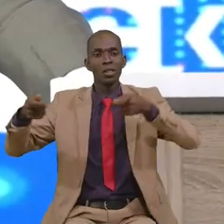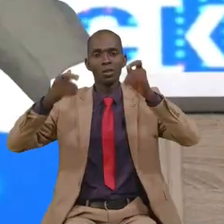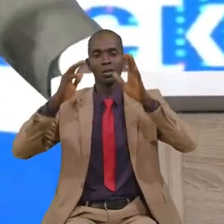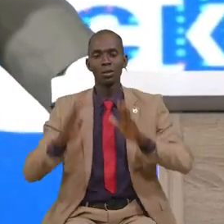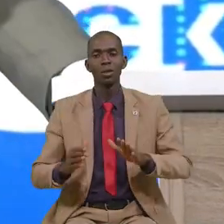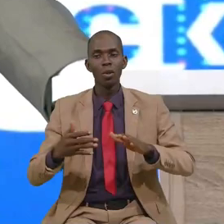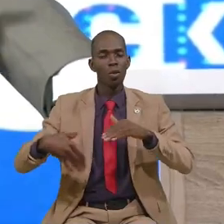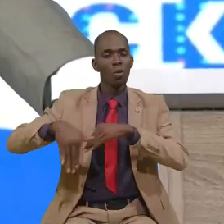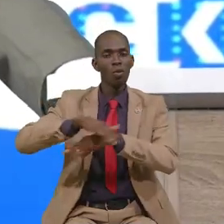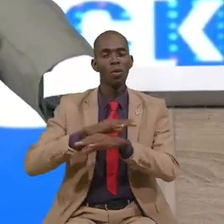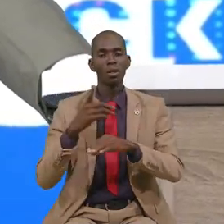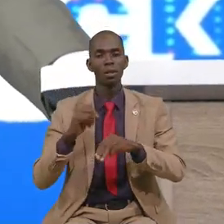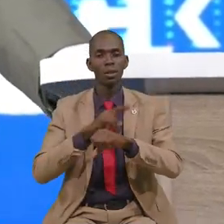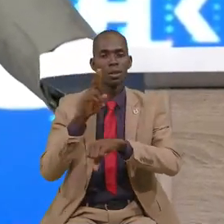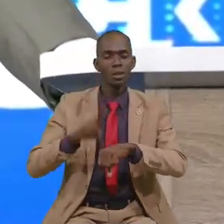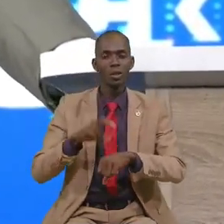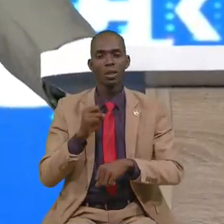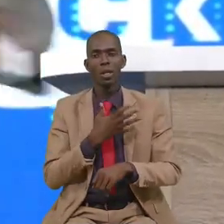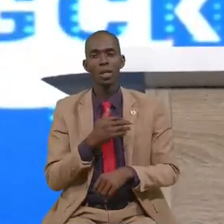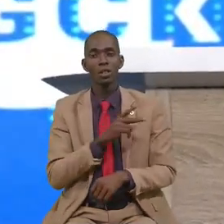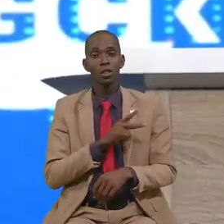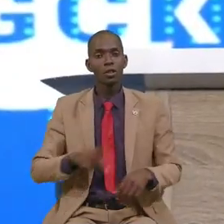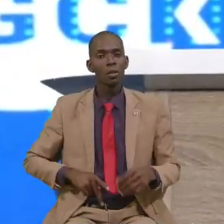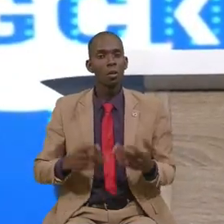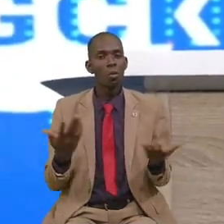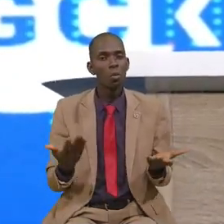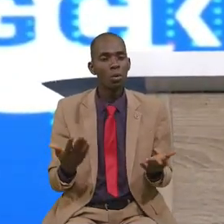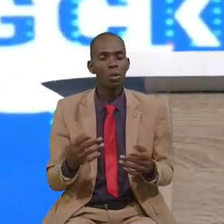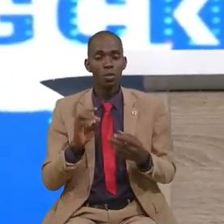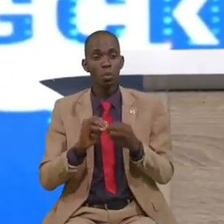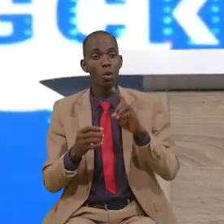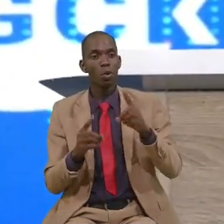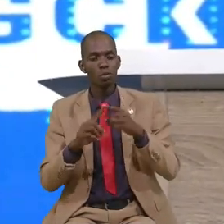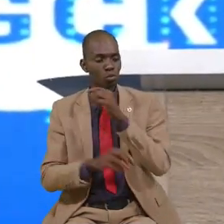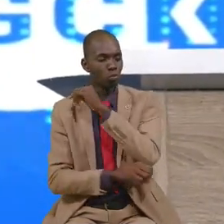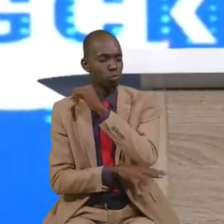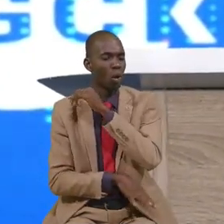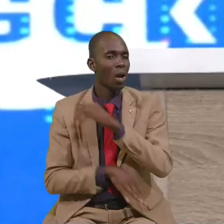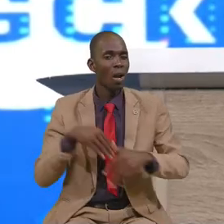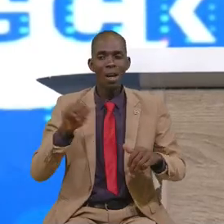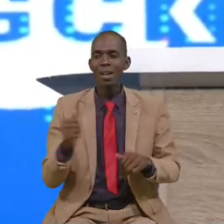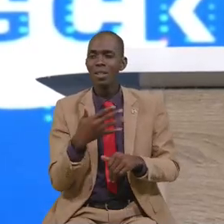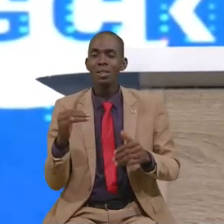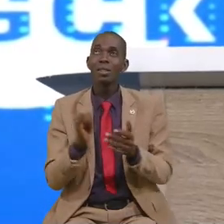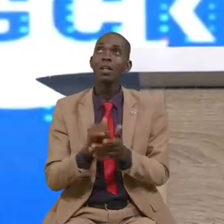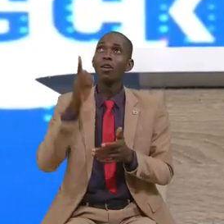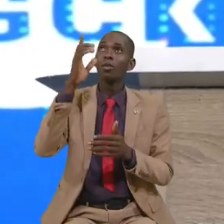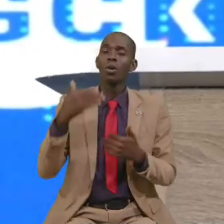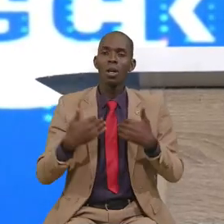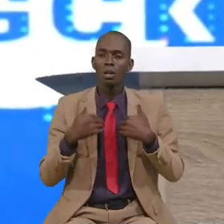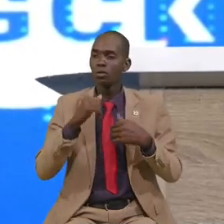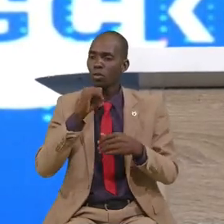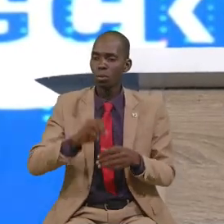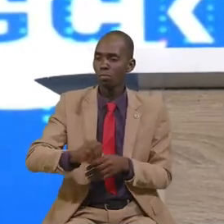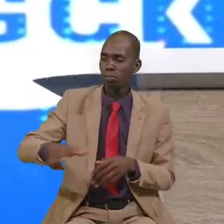the kingdoms. Number one, to root out anything God has not planted in any community, anything